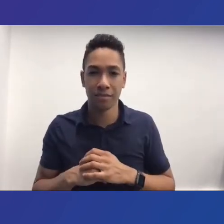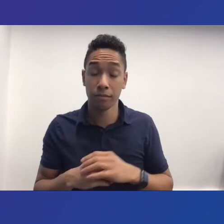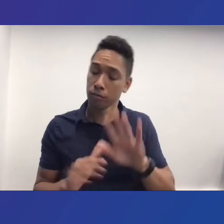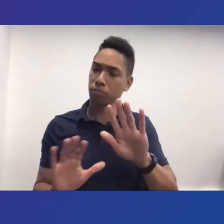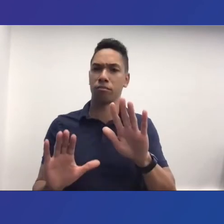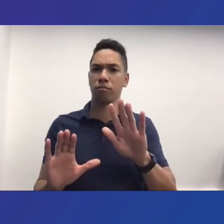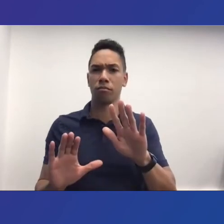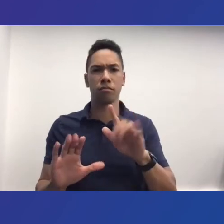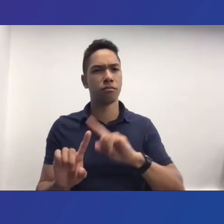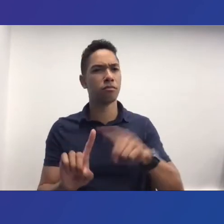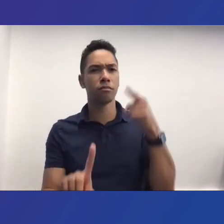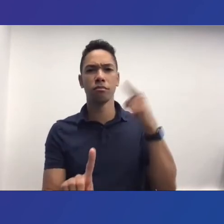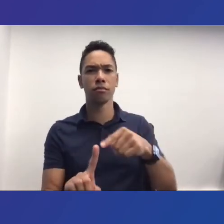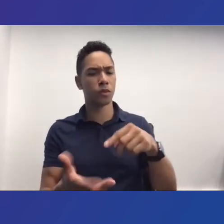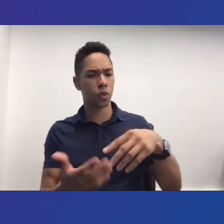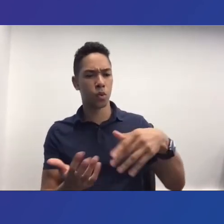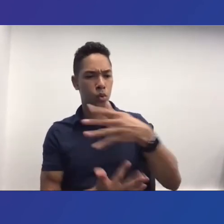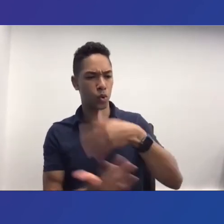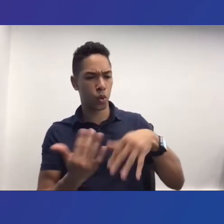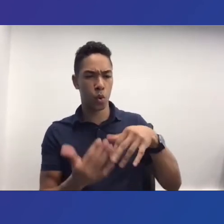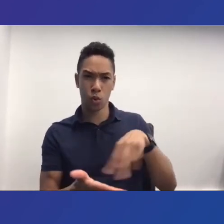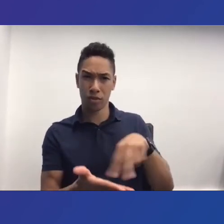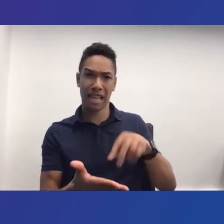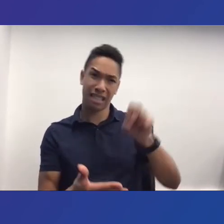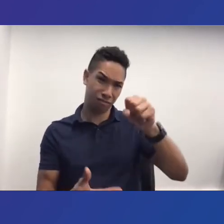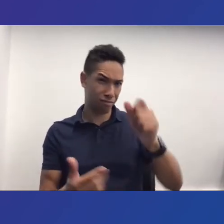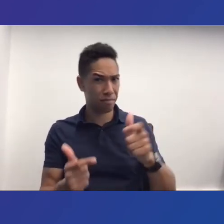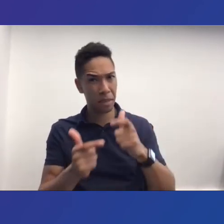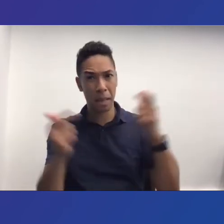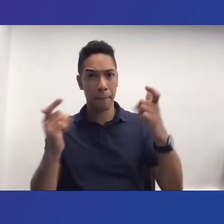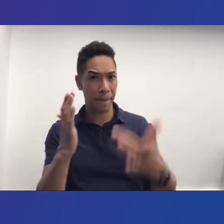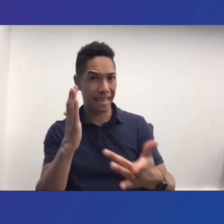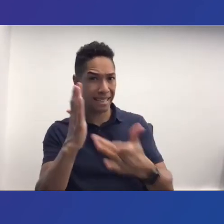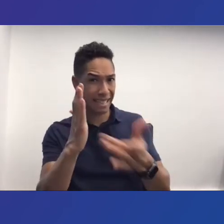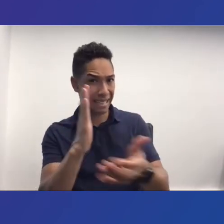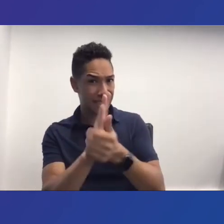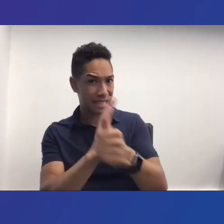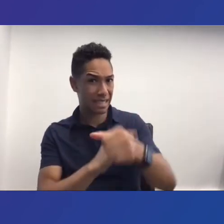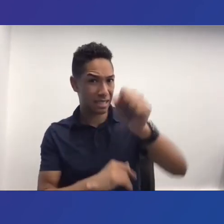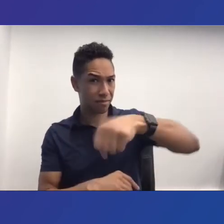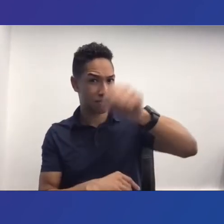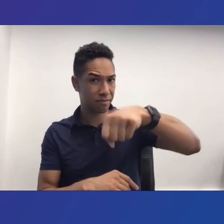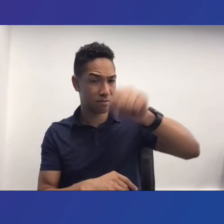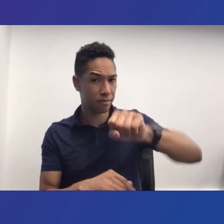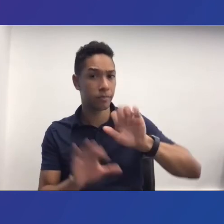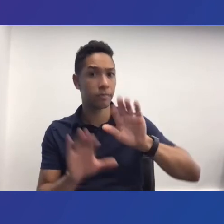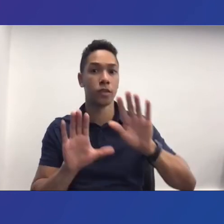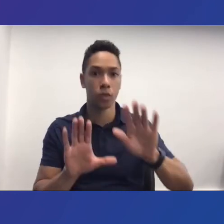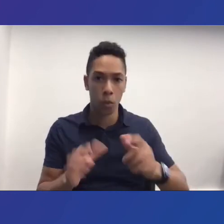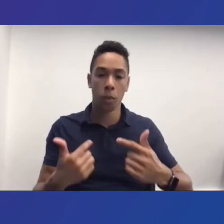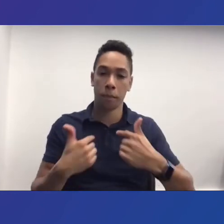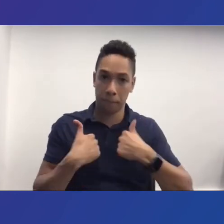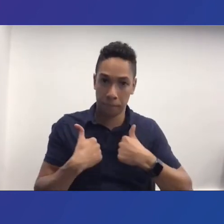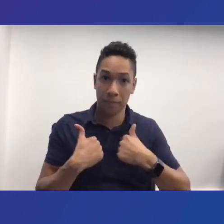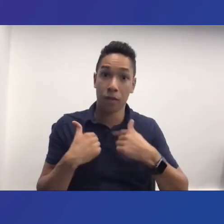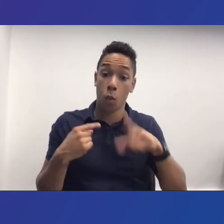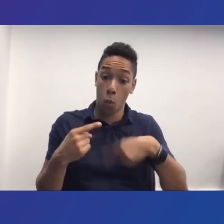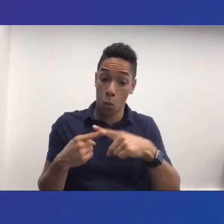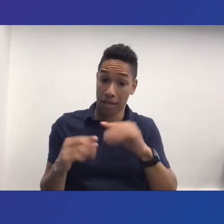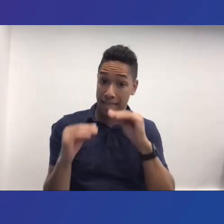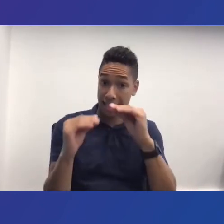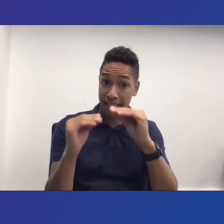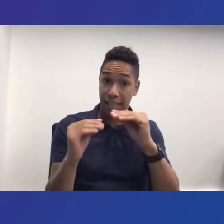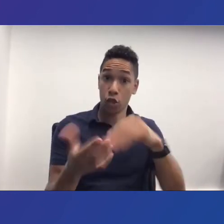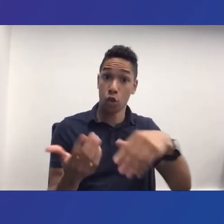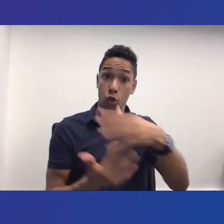is usually a technique. Yes. But also what I try to do is in teaching social dances is I feel